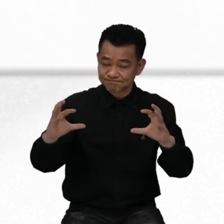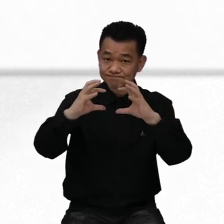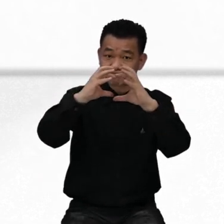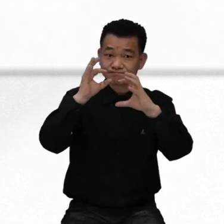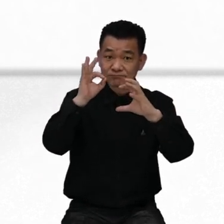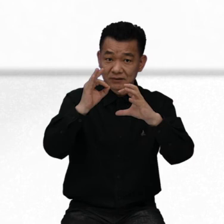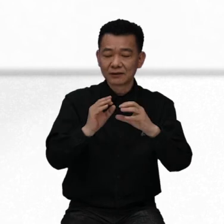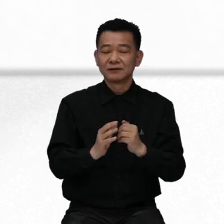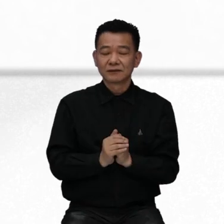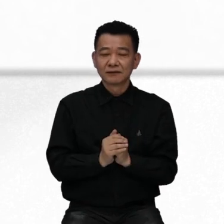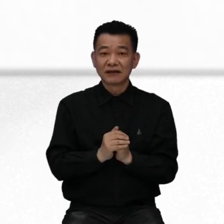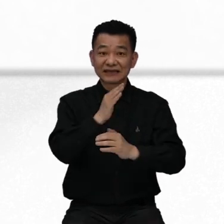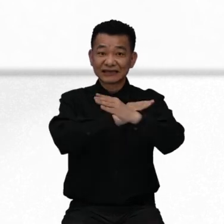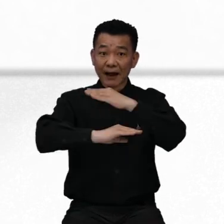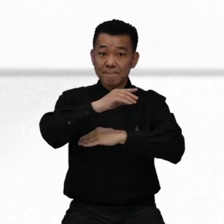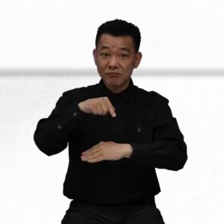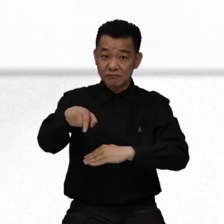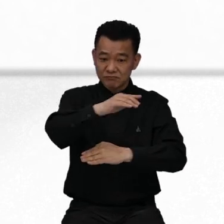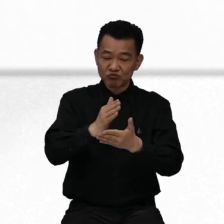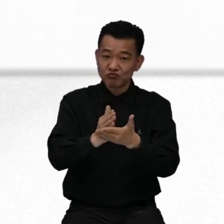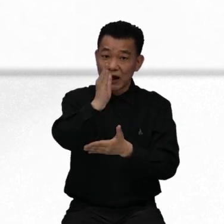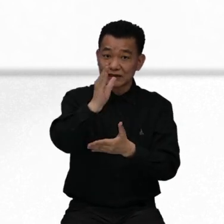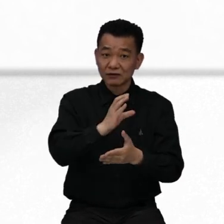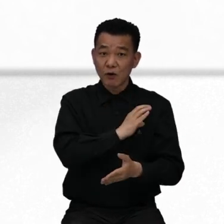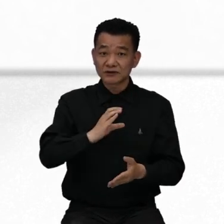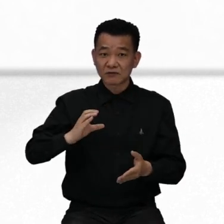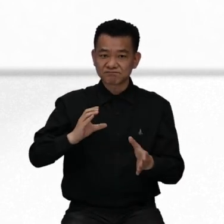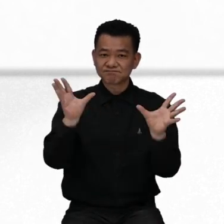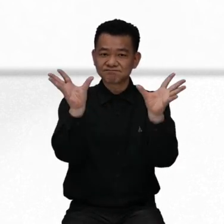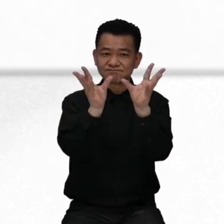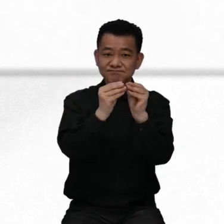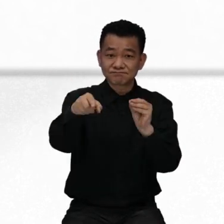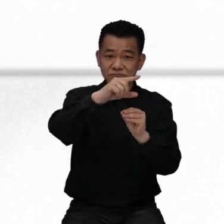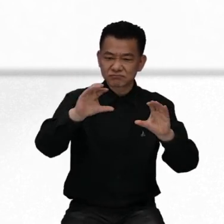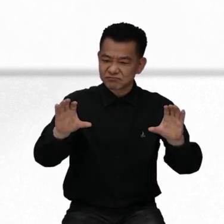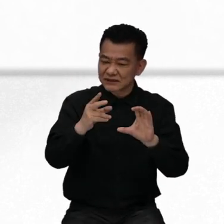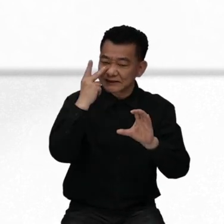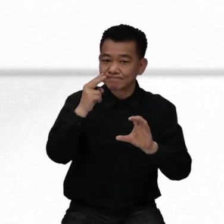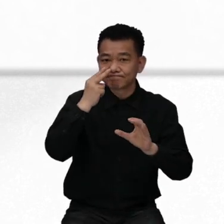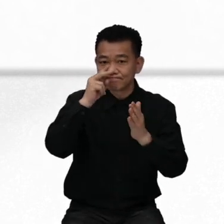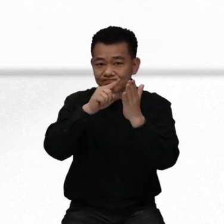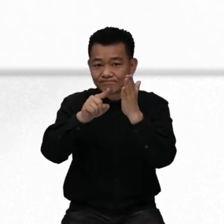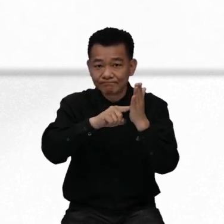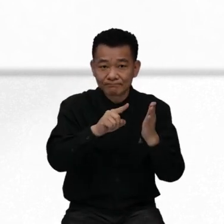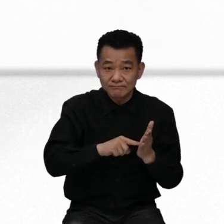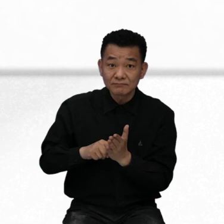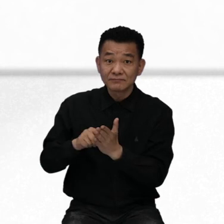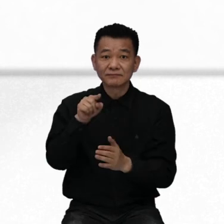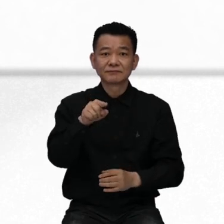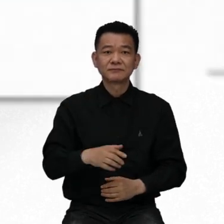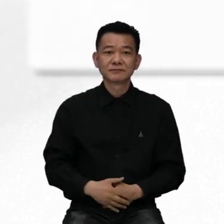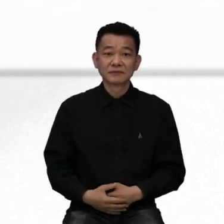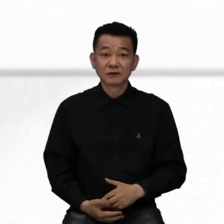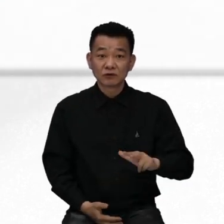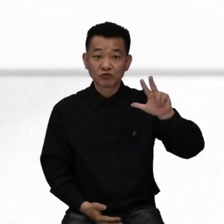convention, investigate and evaluate whether the convention is being well performed.